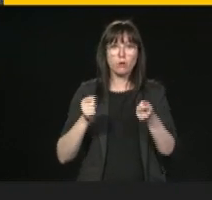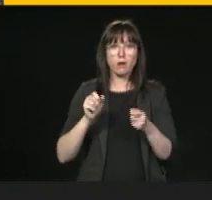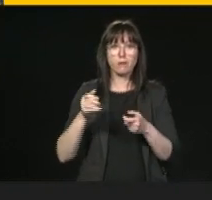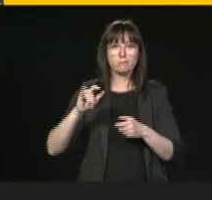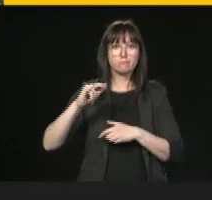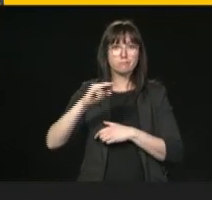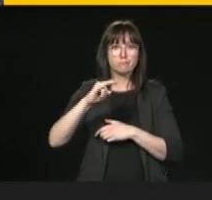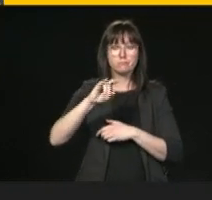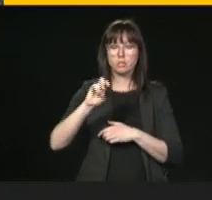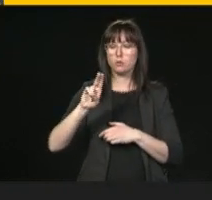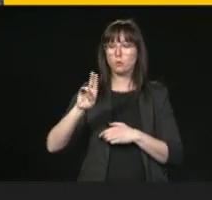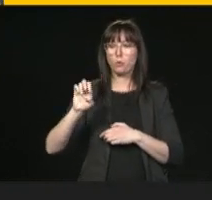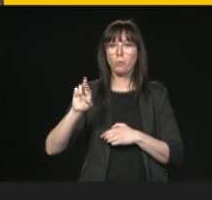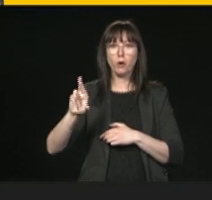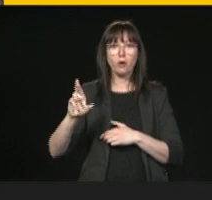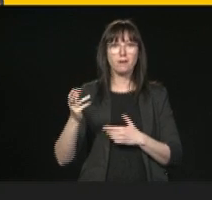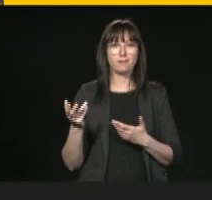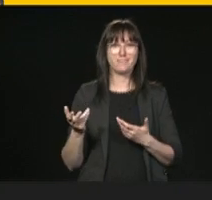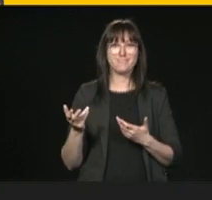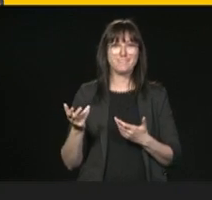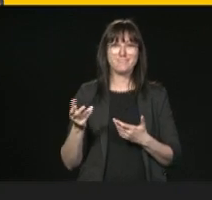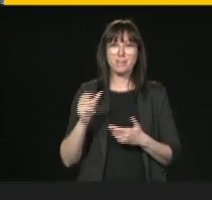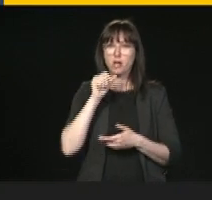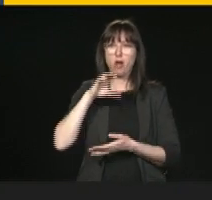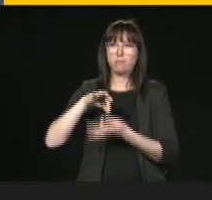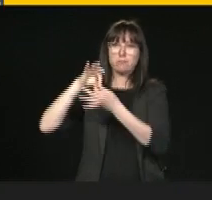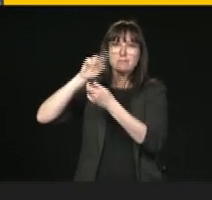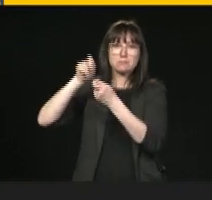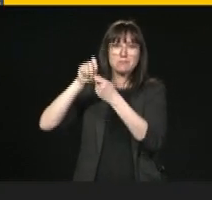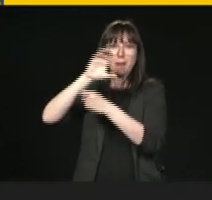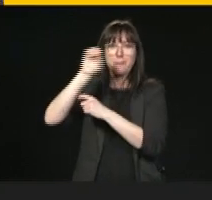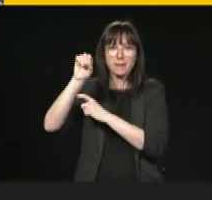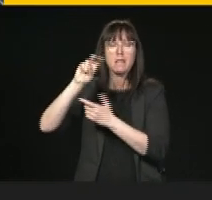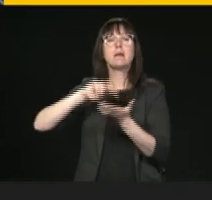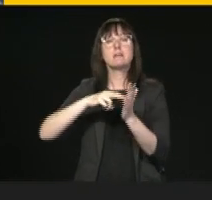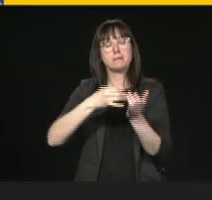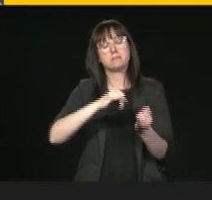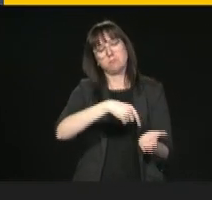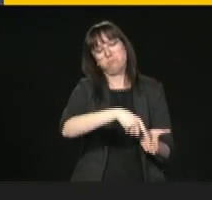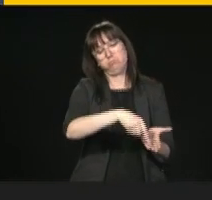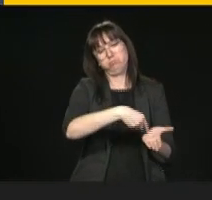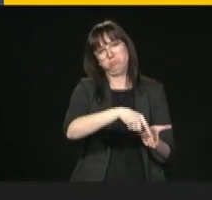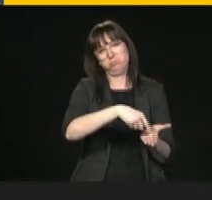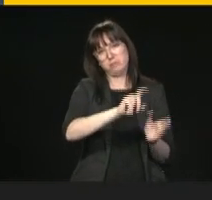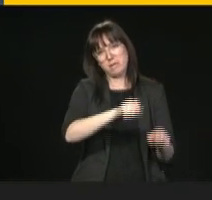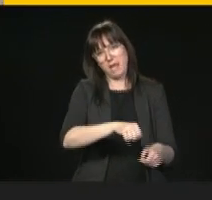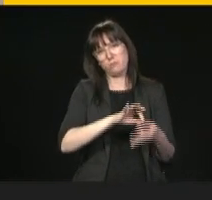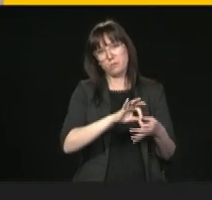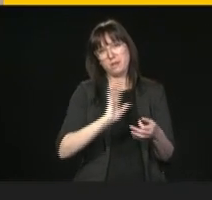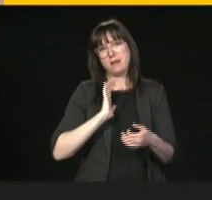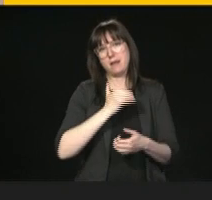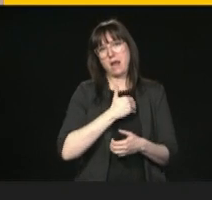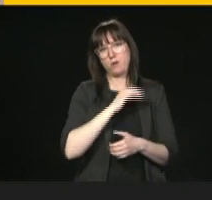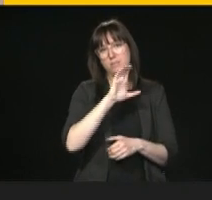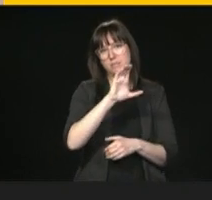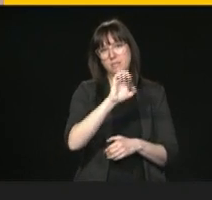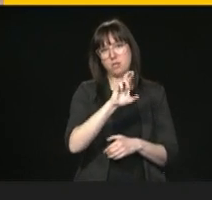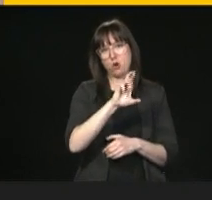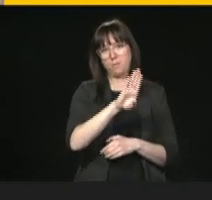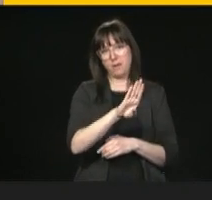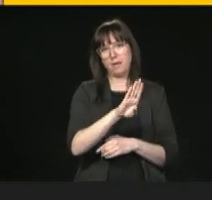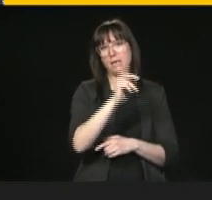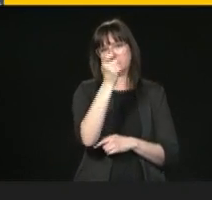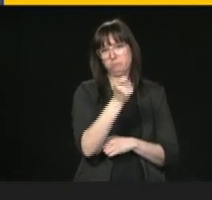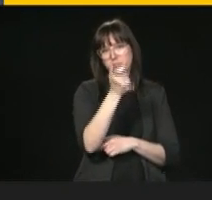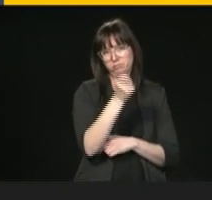that they will have access to money thanks to our approach and our benefit. That is very important. Otherwise, in 2 weeks,